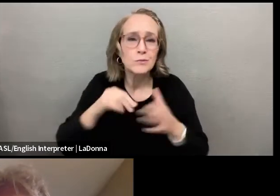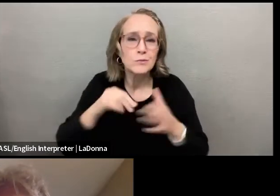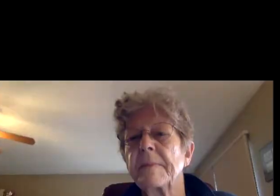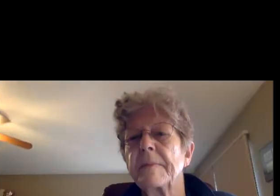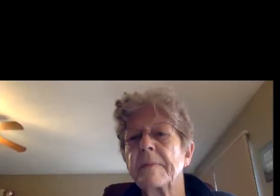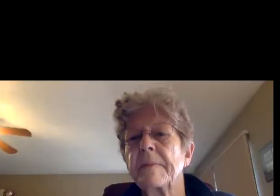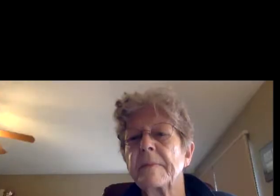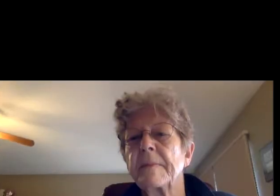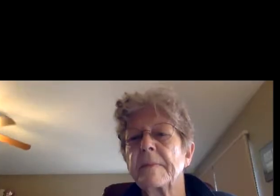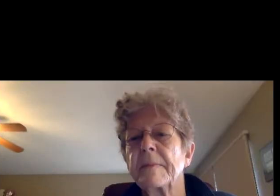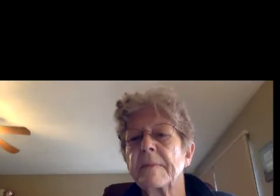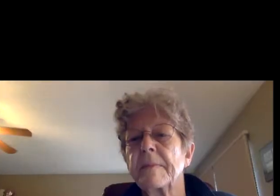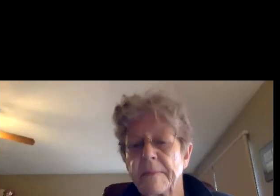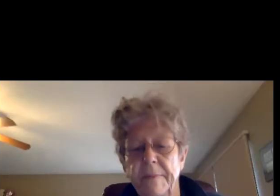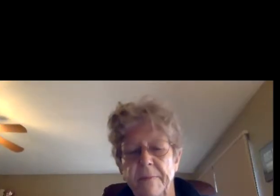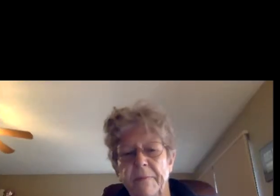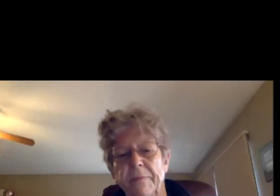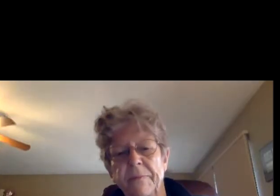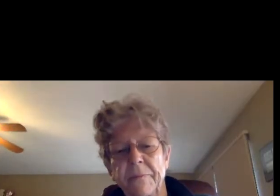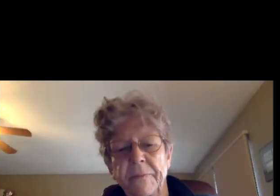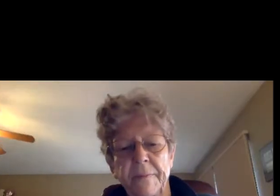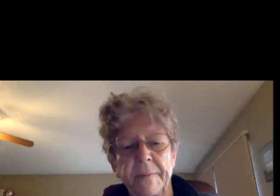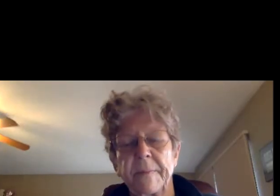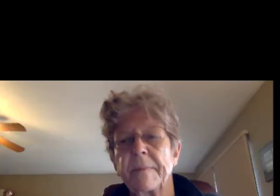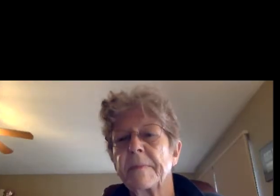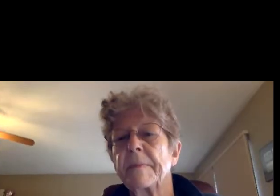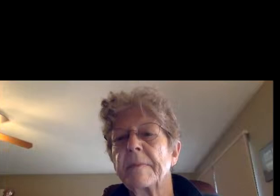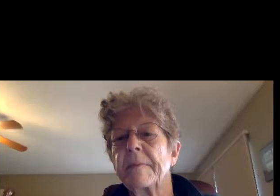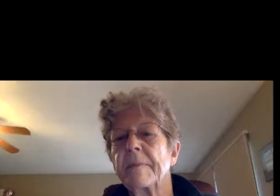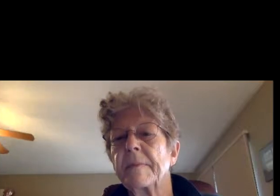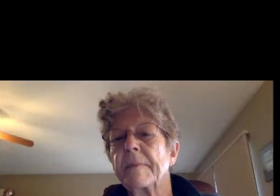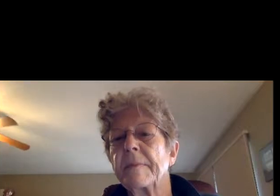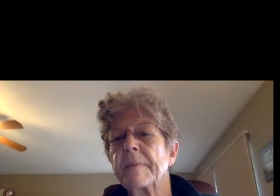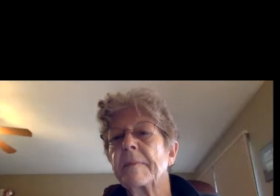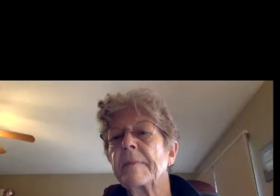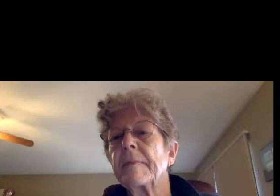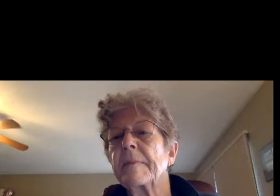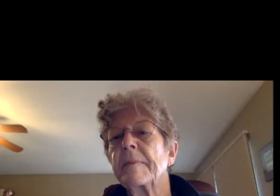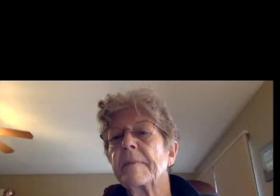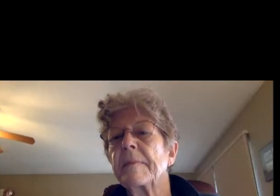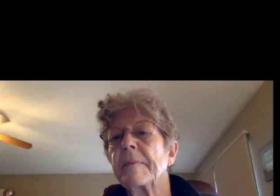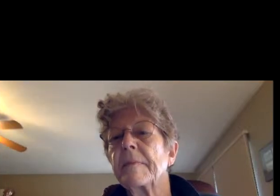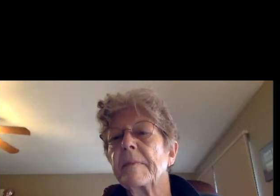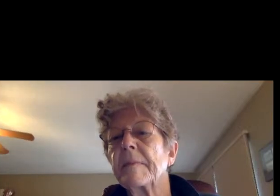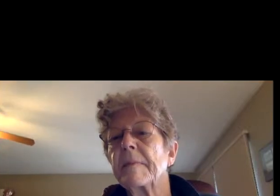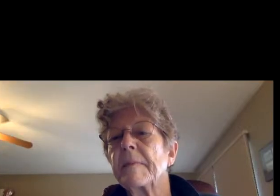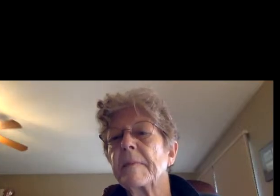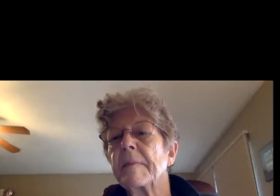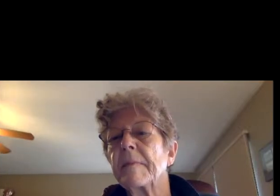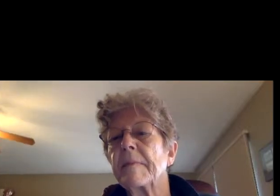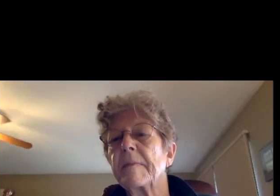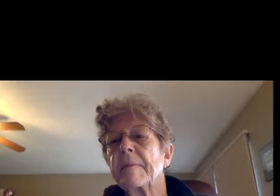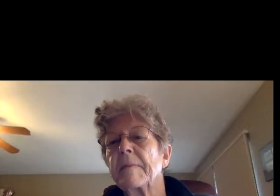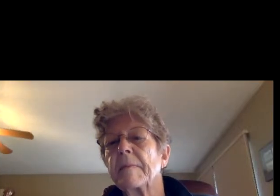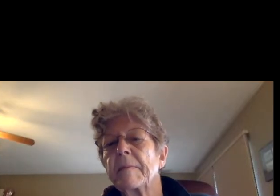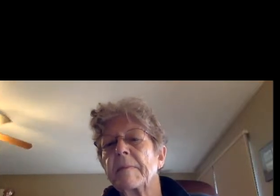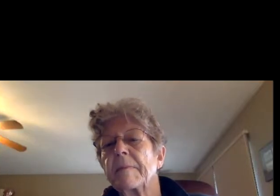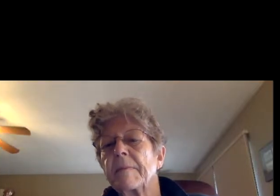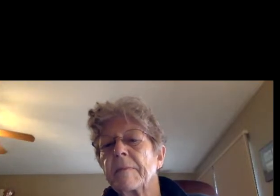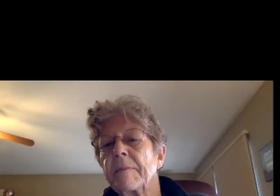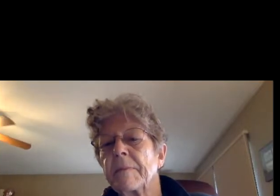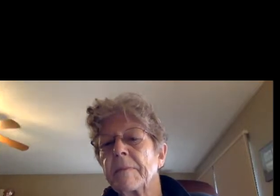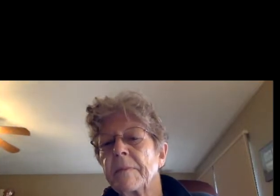in the future. CART gives hard of hearing people access in various settings: medical